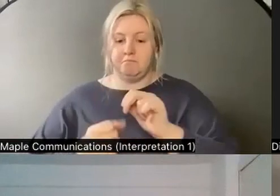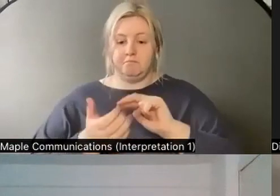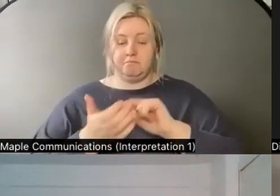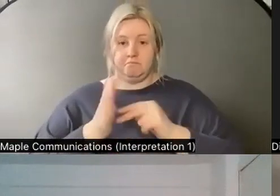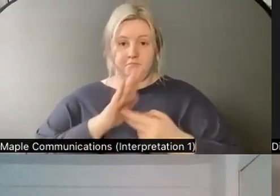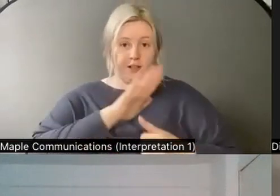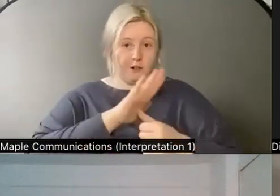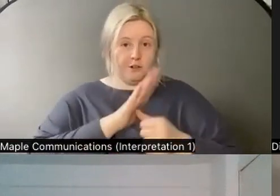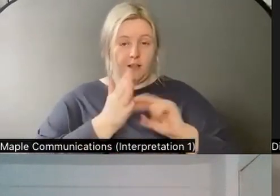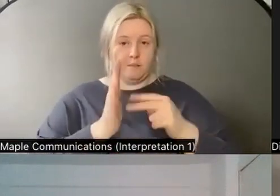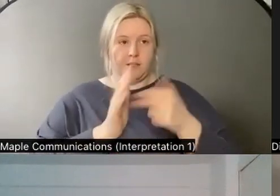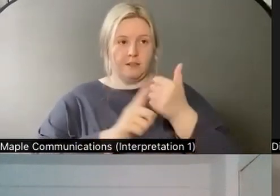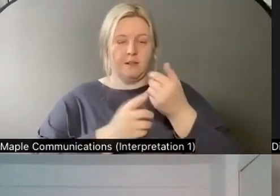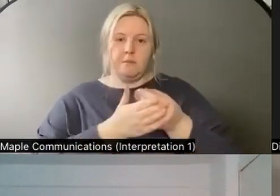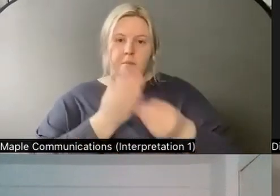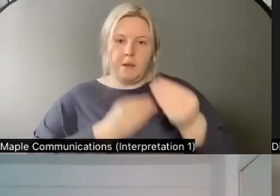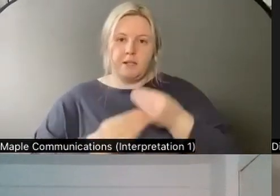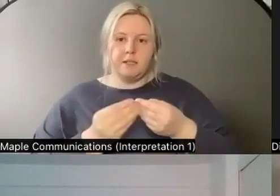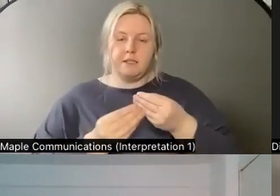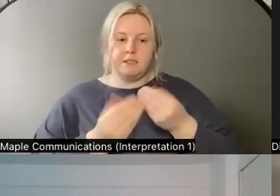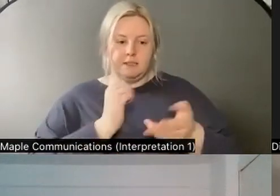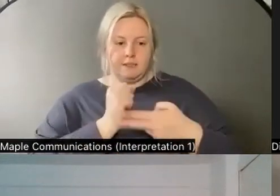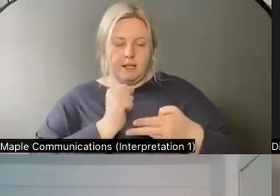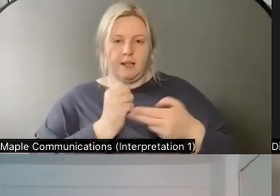decisions, you know, it wasn't actually about protecting life.